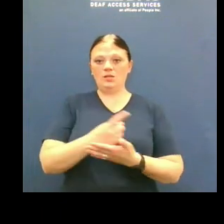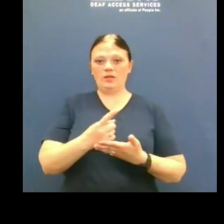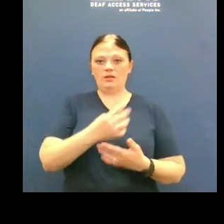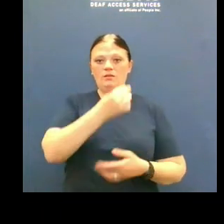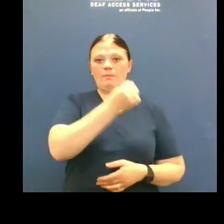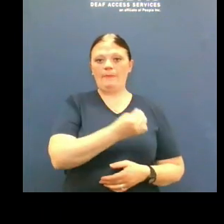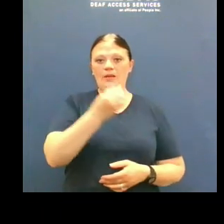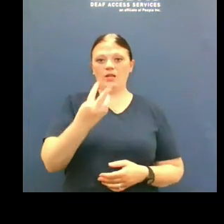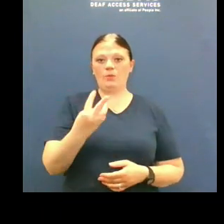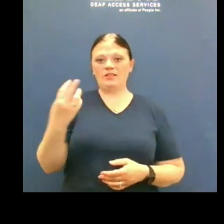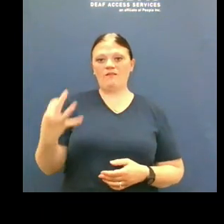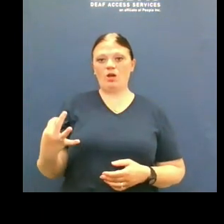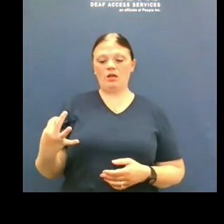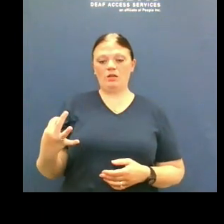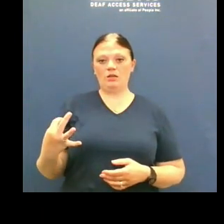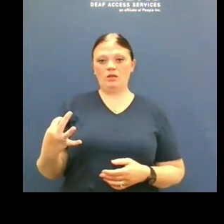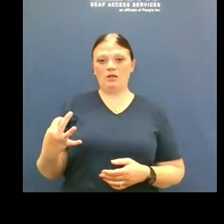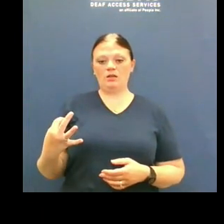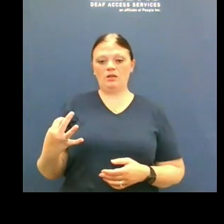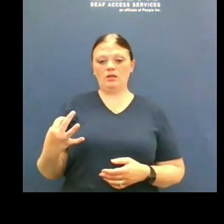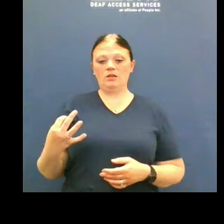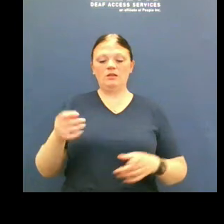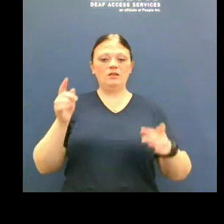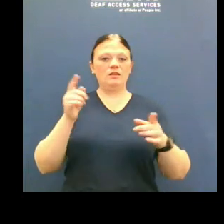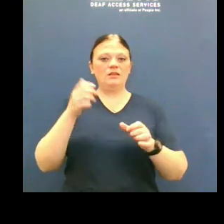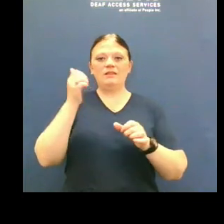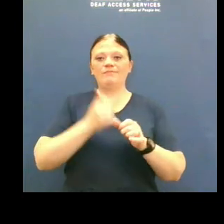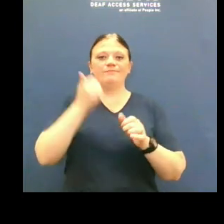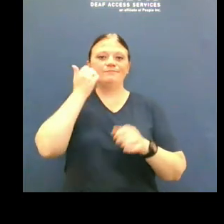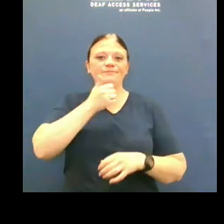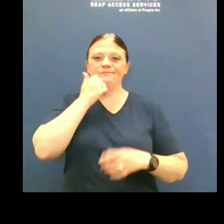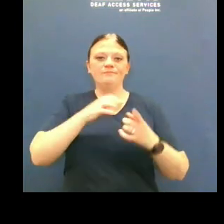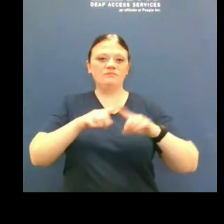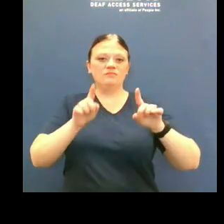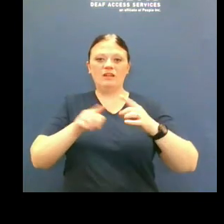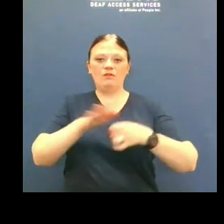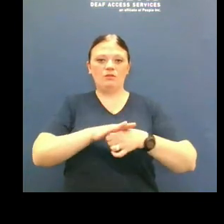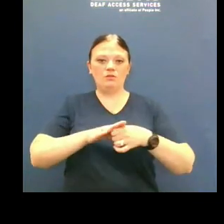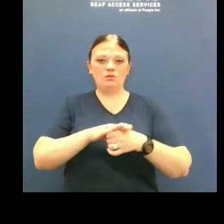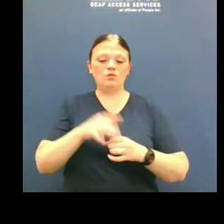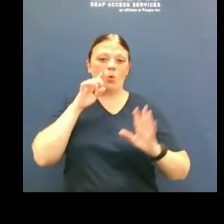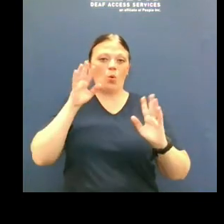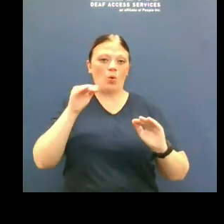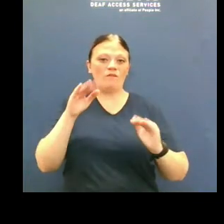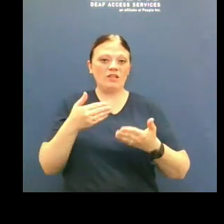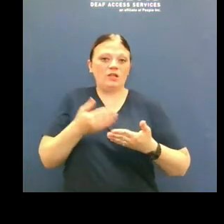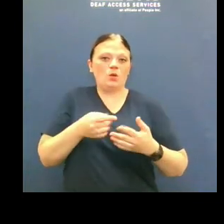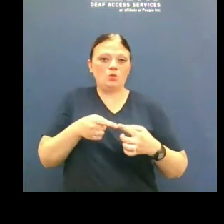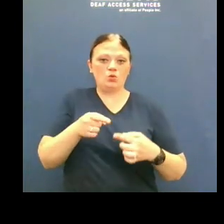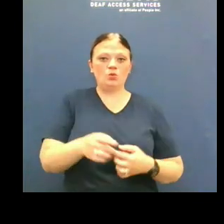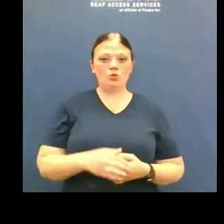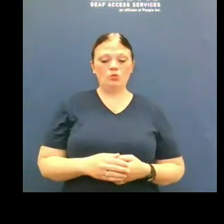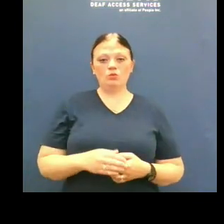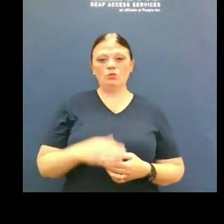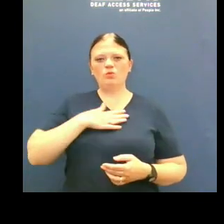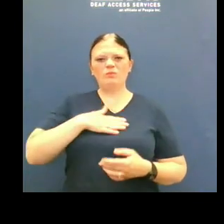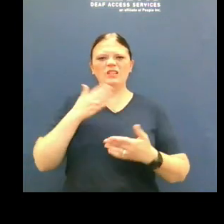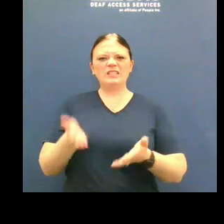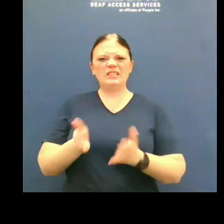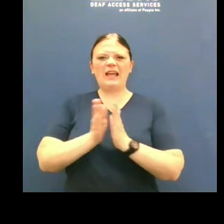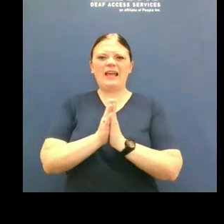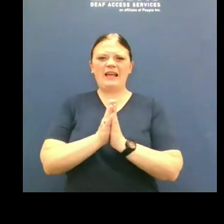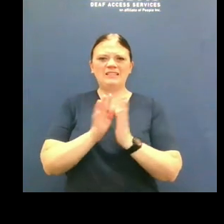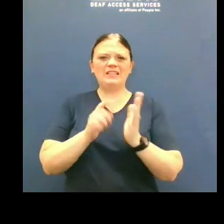Monday, Wednesday, and Friday, and each day of the week we're at a different location, so hopefully we'll be at a place near you. So we're just please asking, so